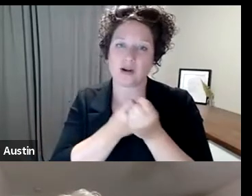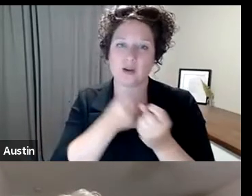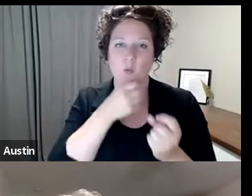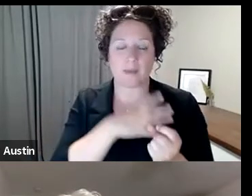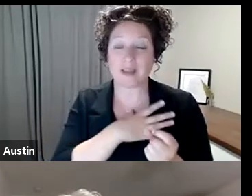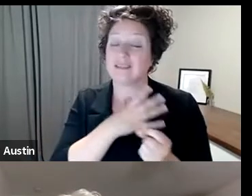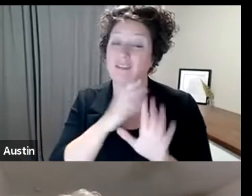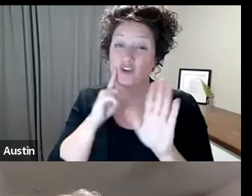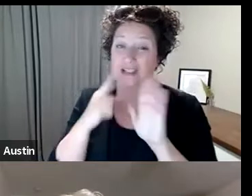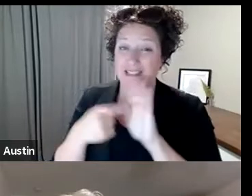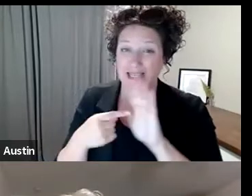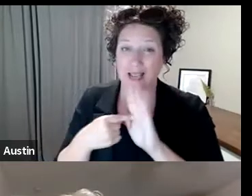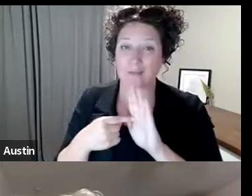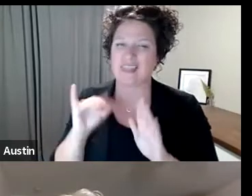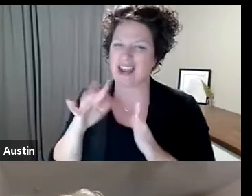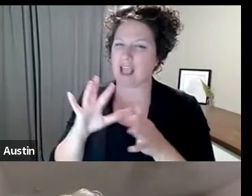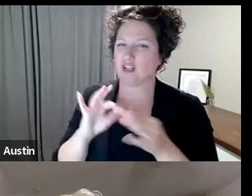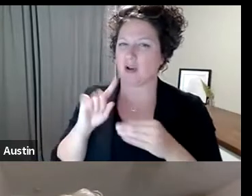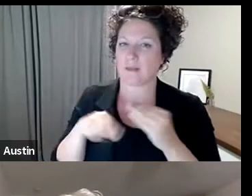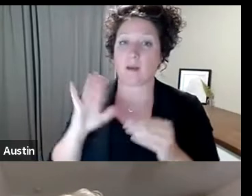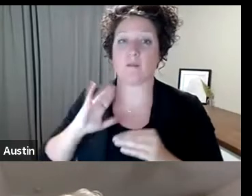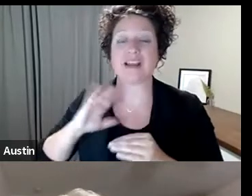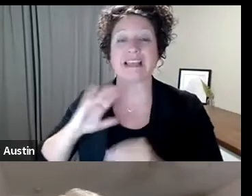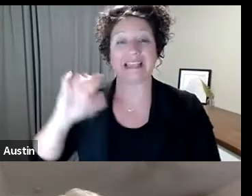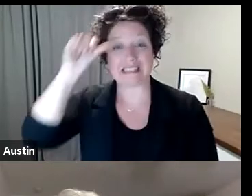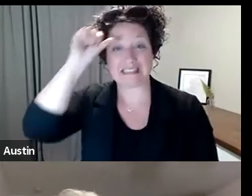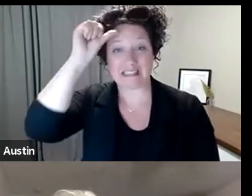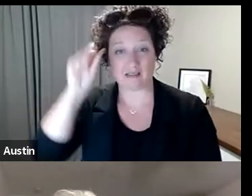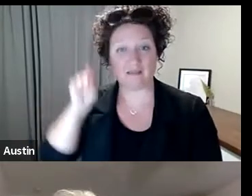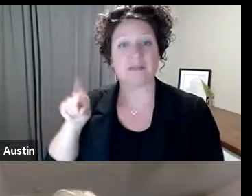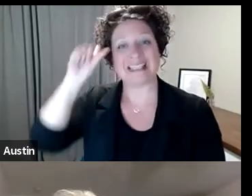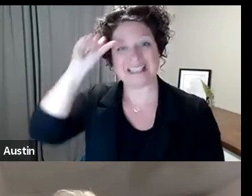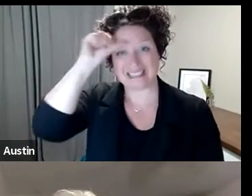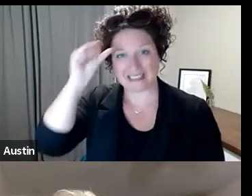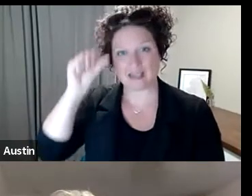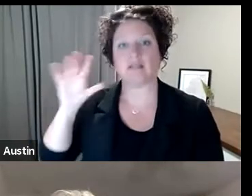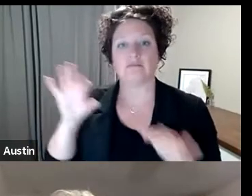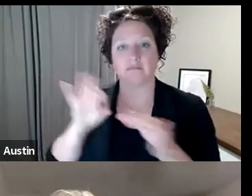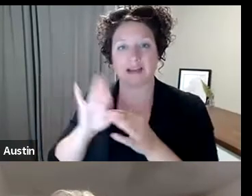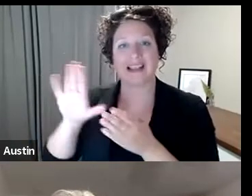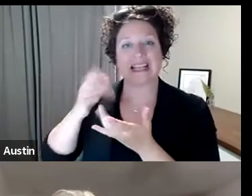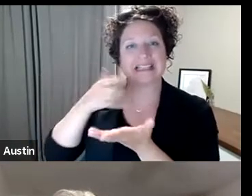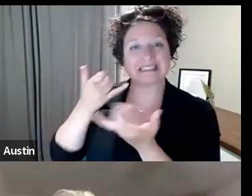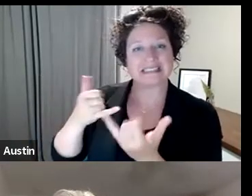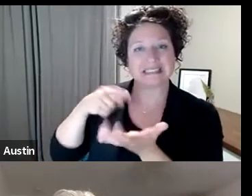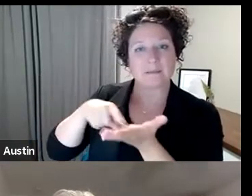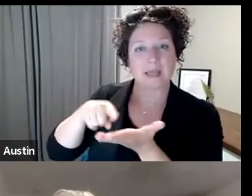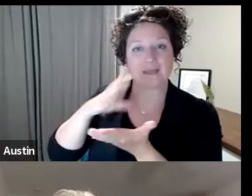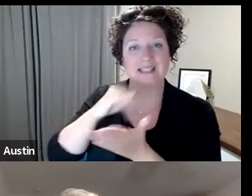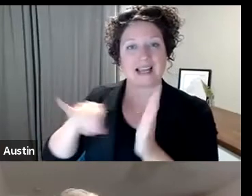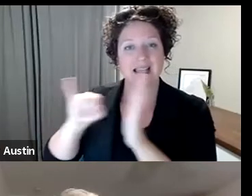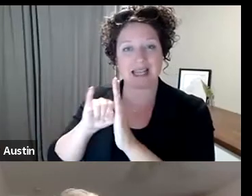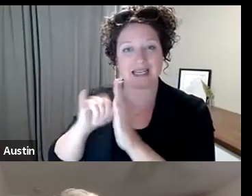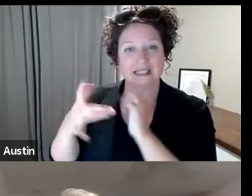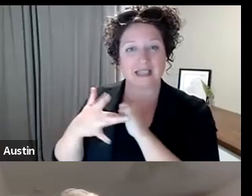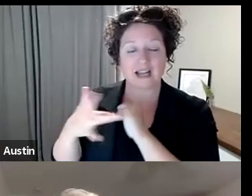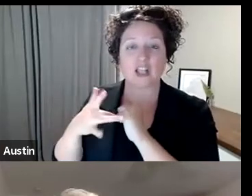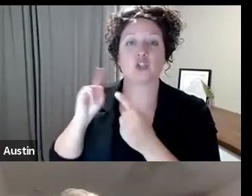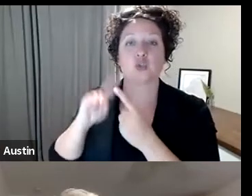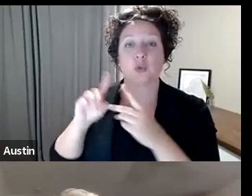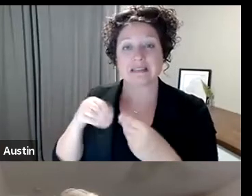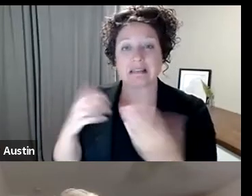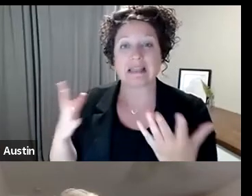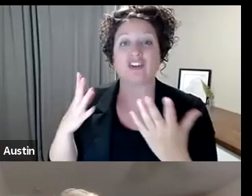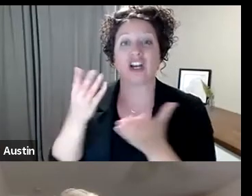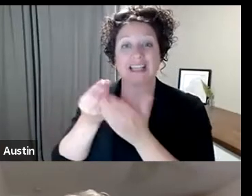An example that I alluded to earlier was in India. India coupled its existing payments and identity technology to deliver